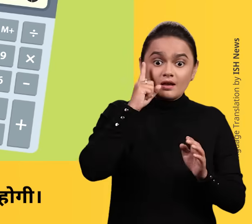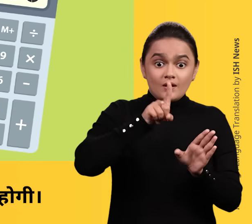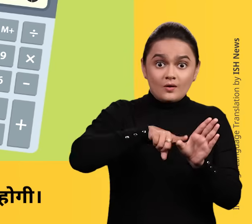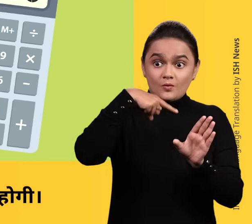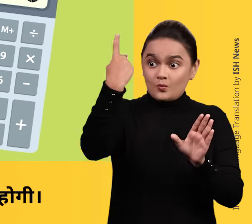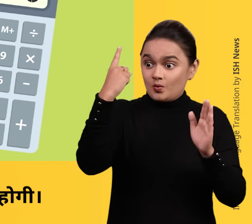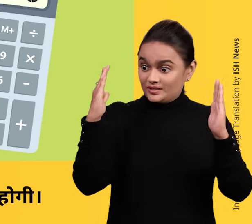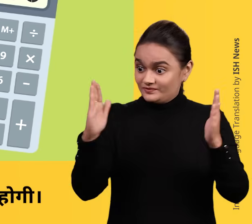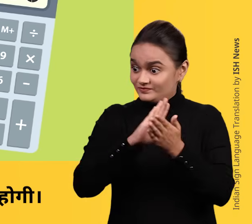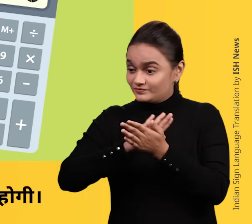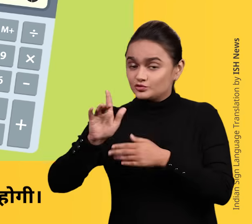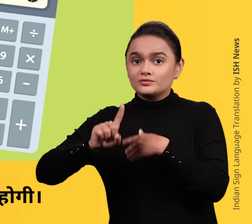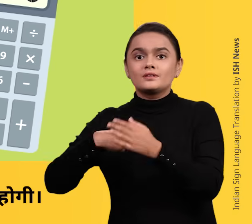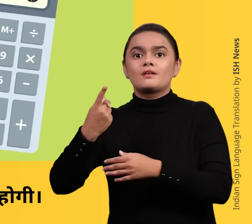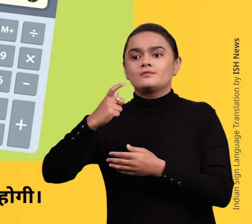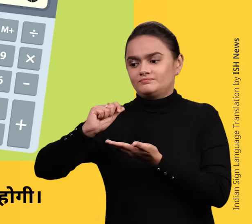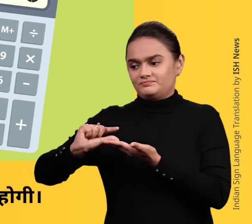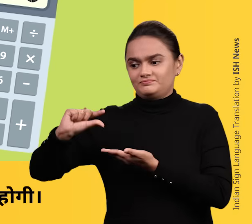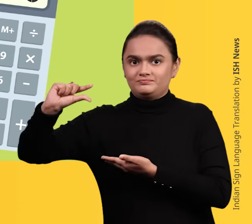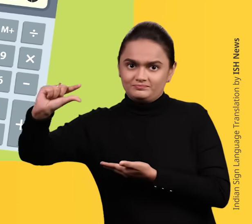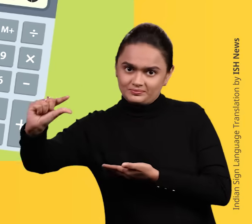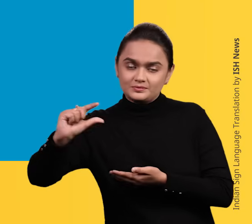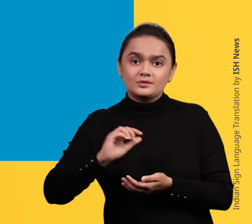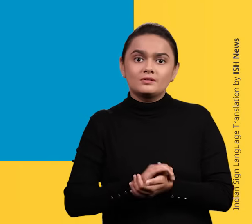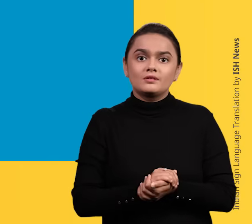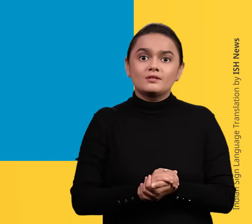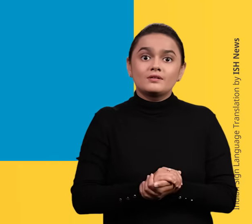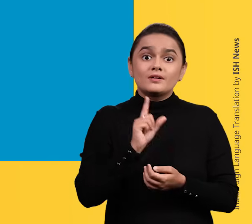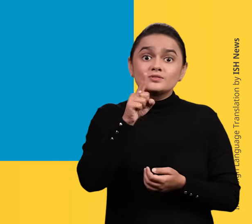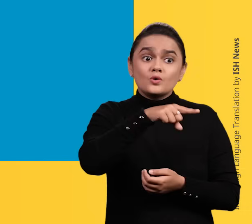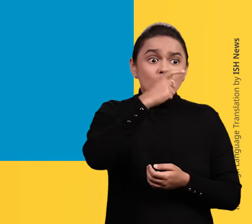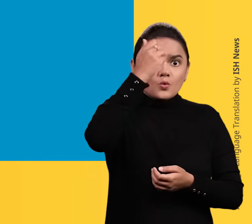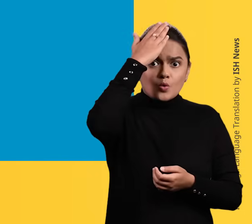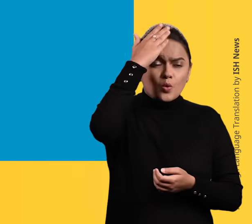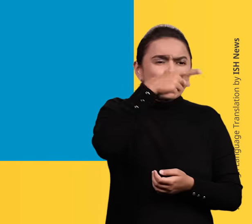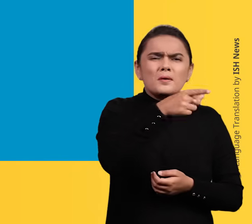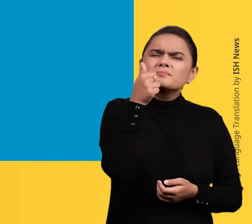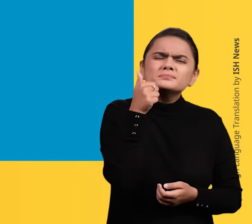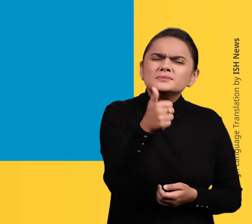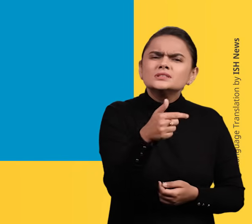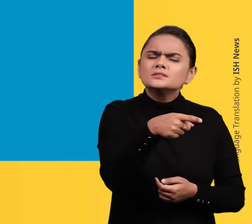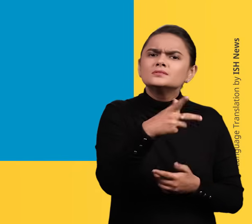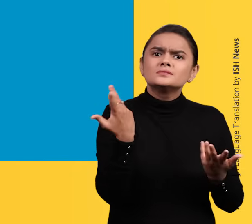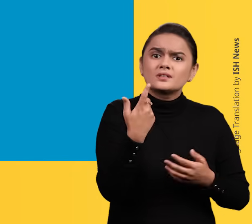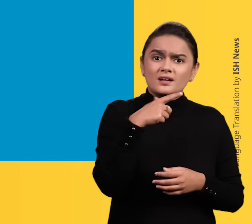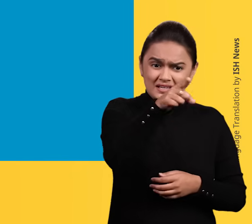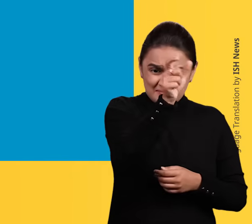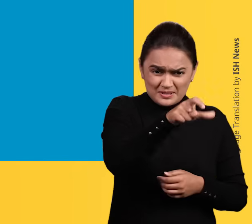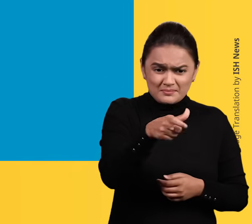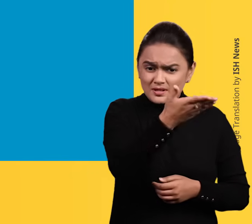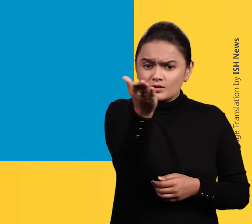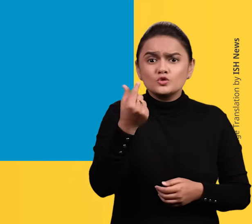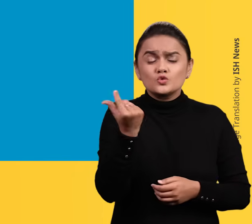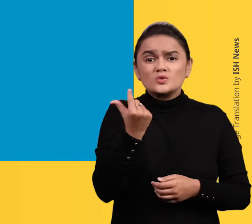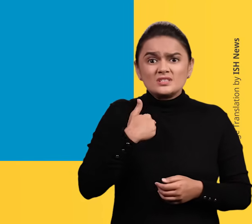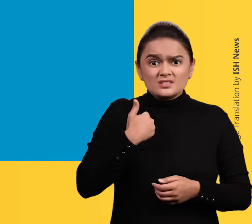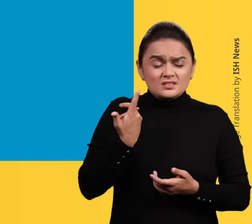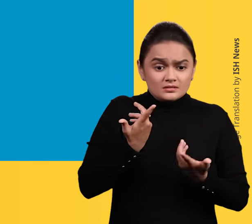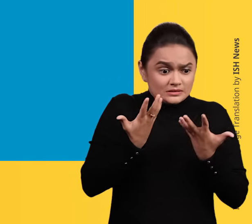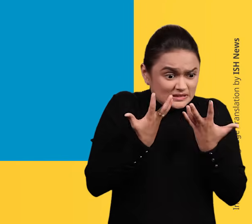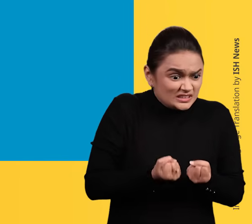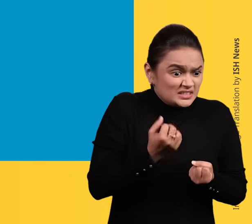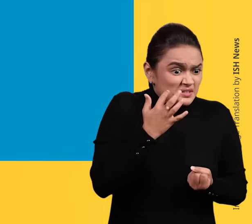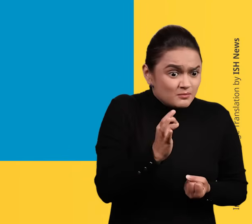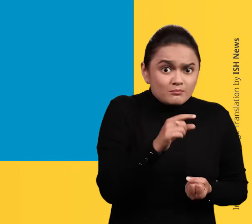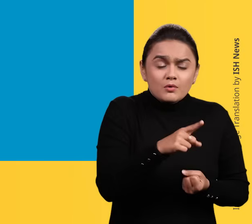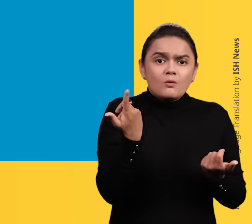2,30,000 rupees at the end of 1 year. The good part about loans is that one can use them for